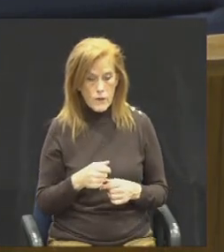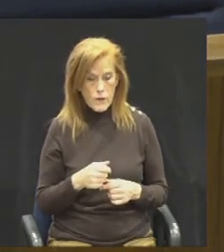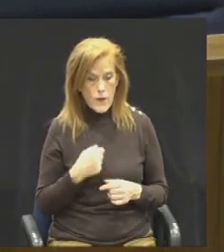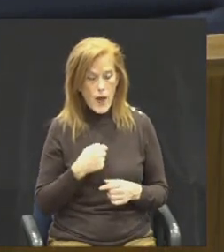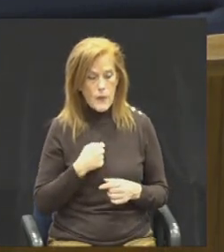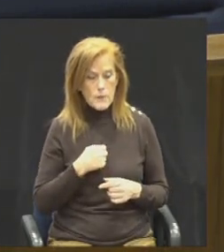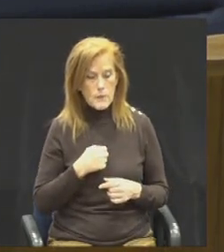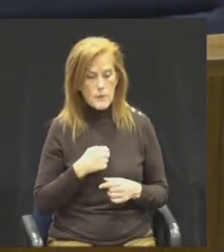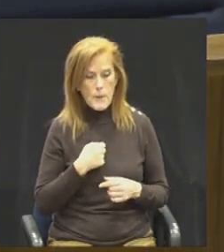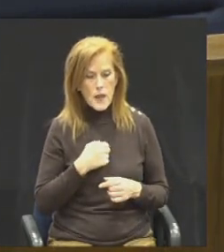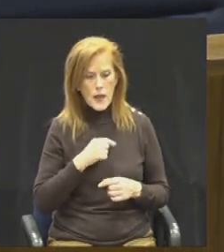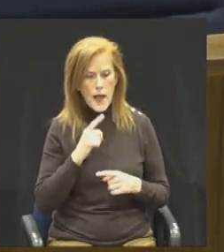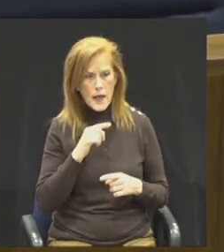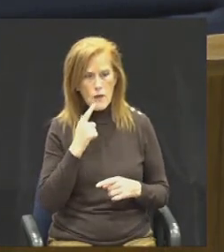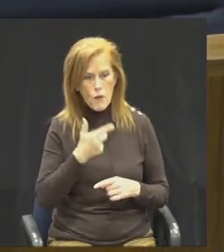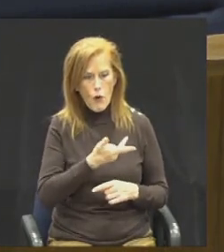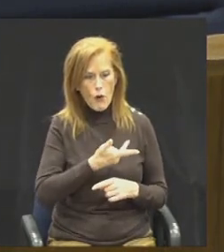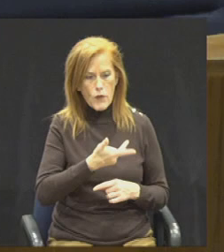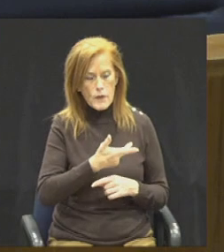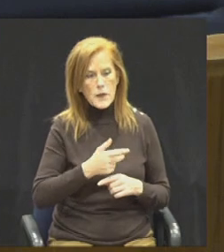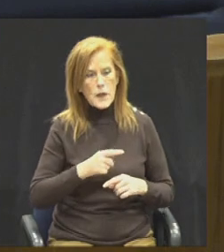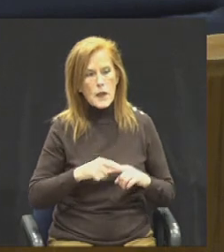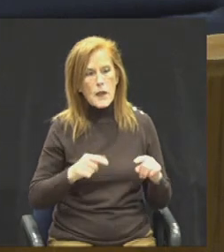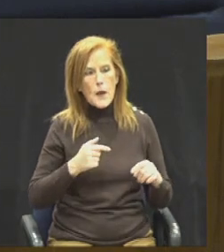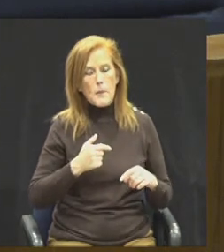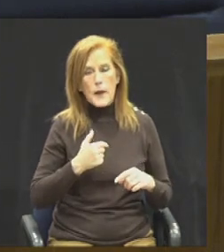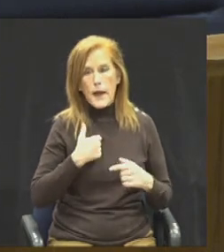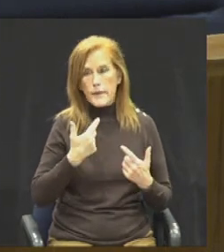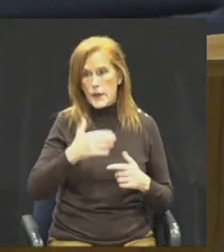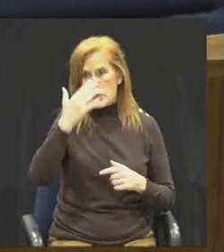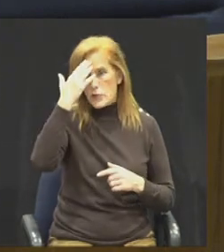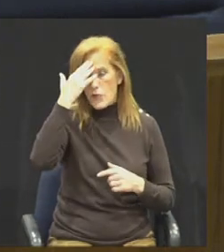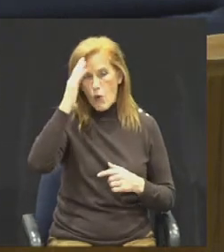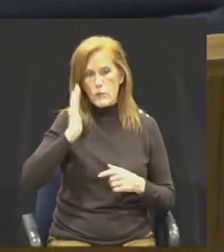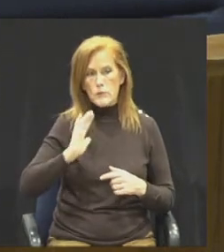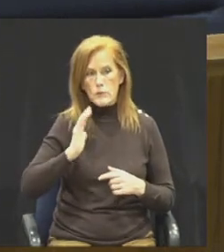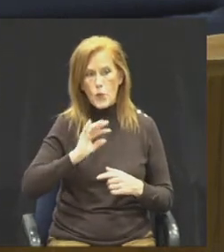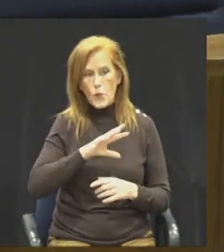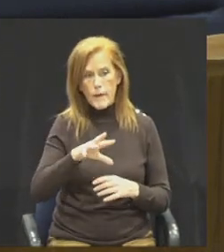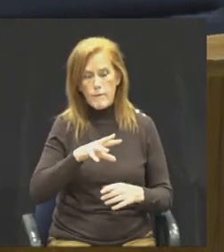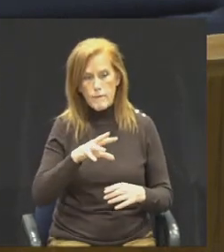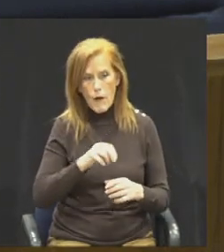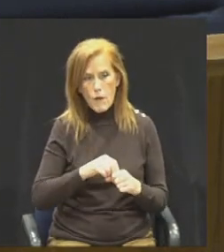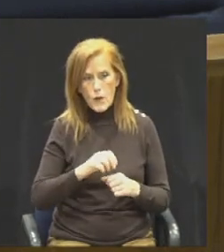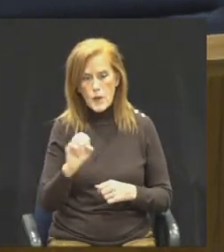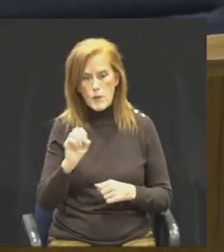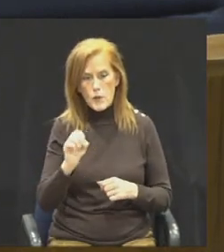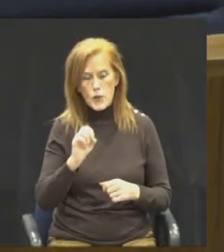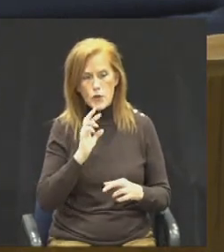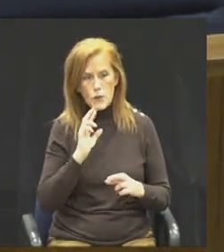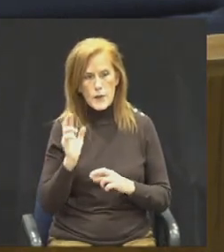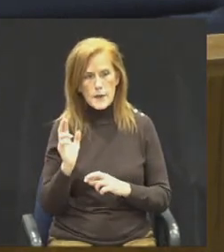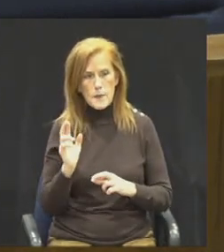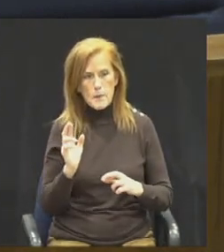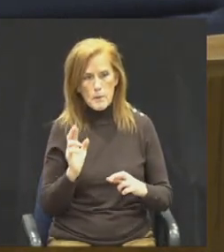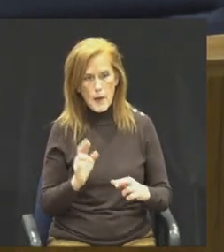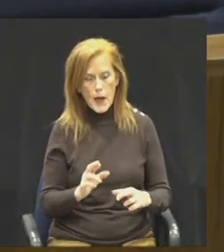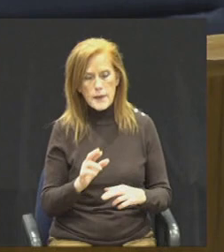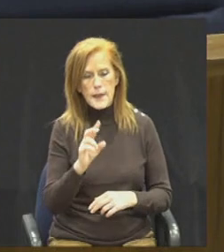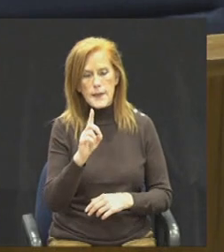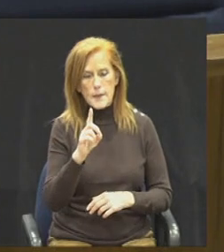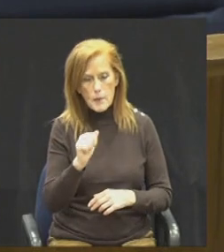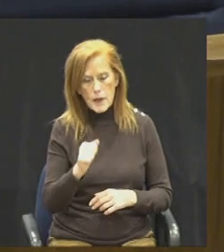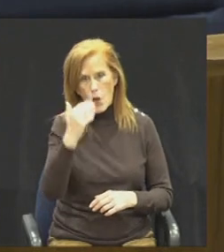three of us, but I know we were involved with a emergency response disability